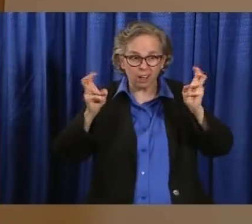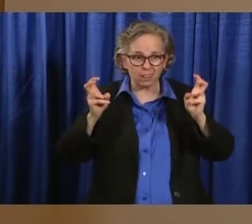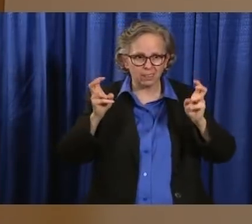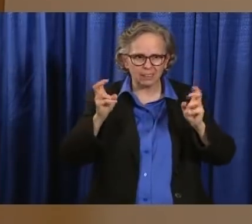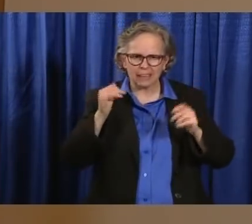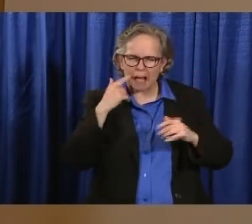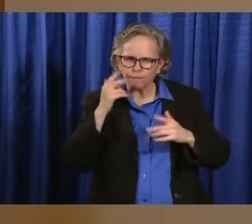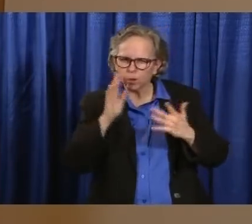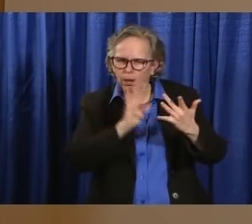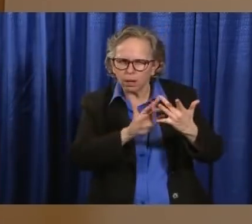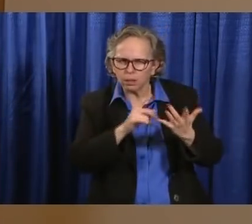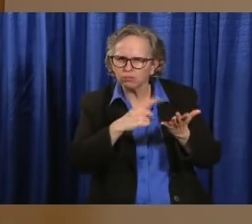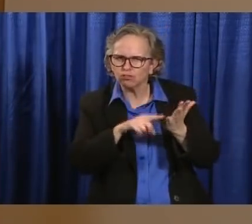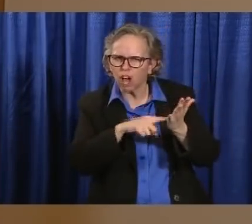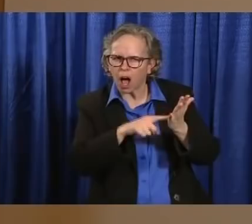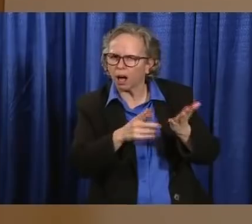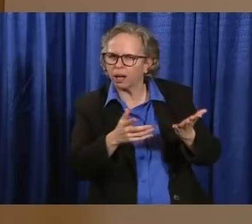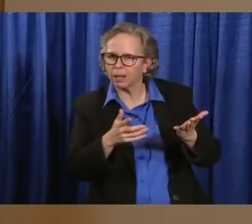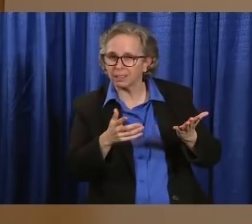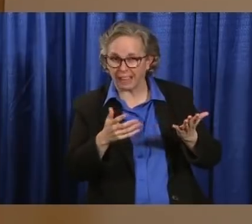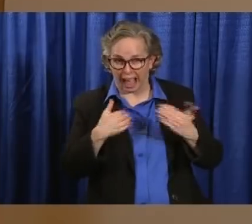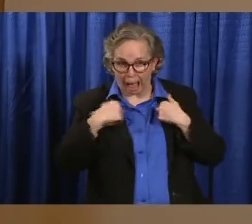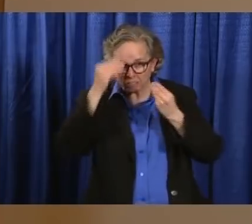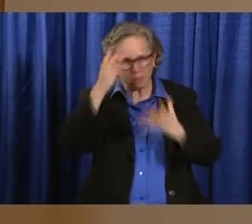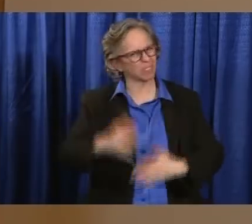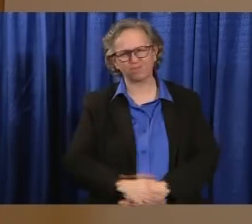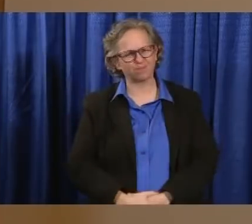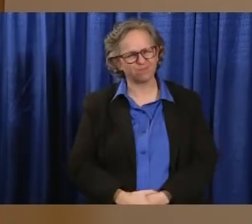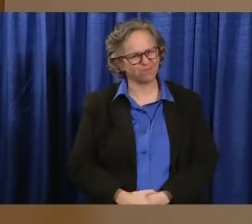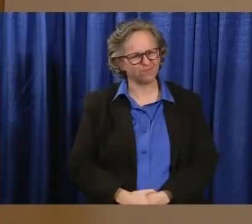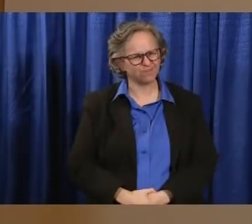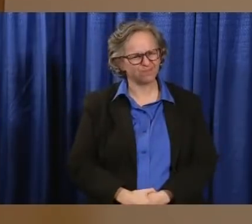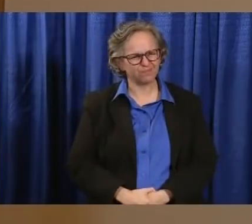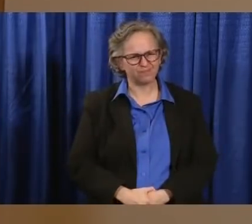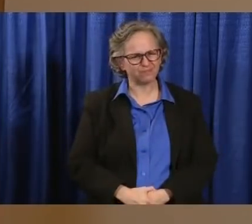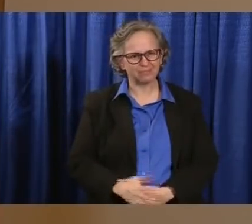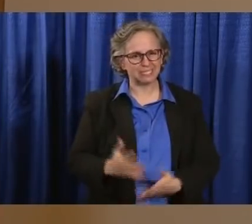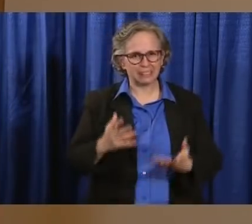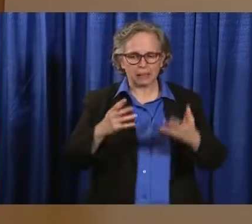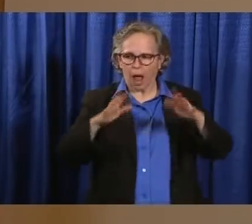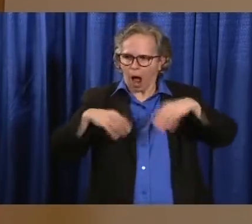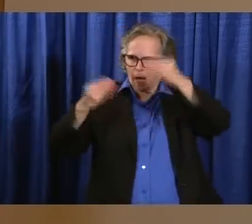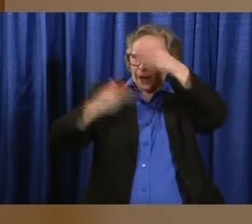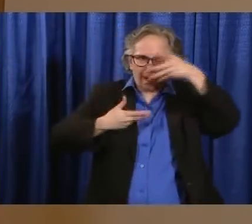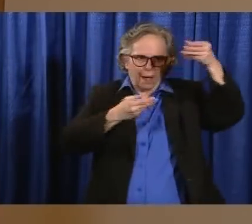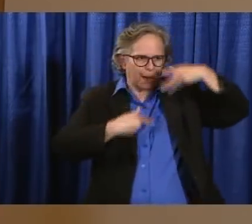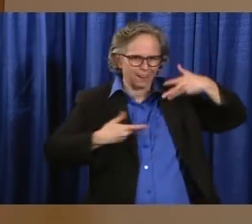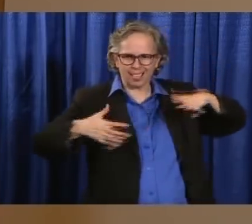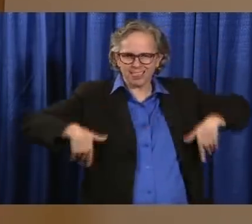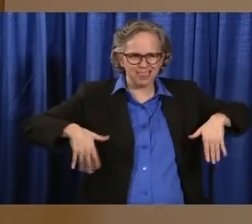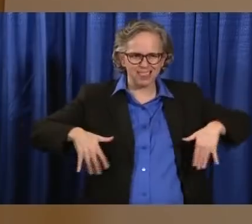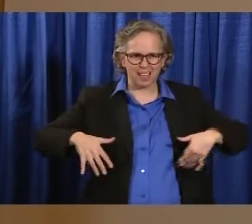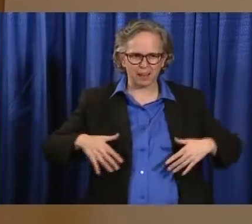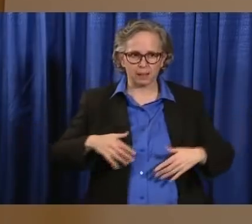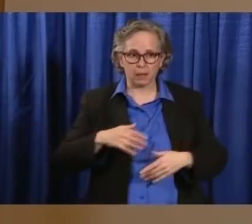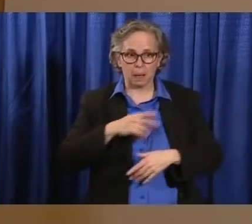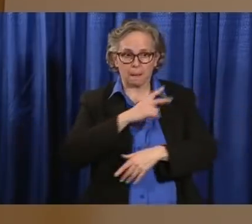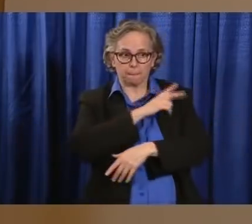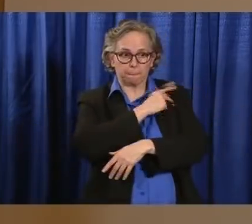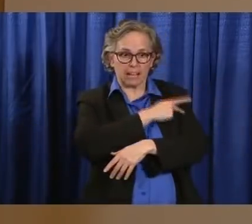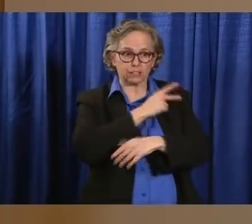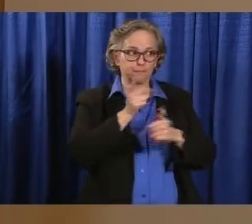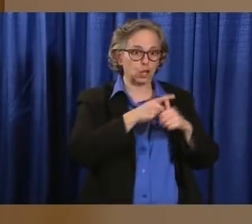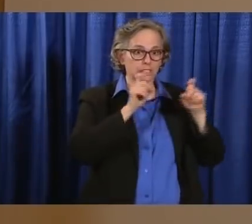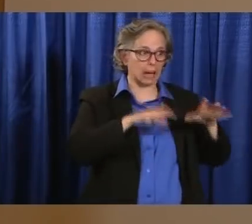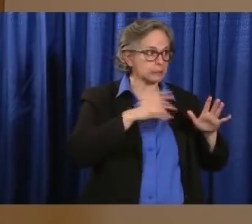is not being reported as like another patient came back again and the next time they were positive. So the problem with the test is